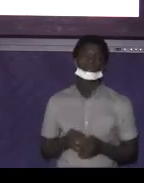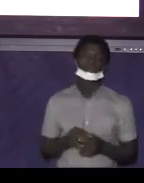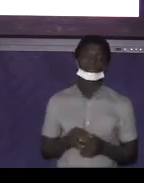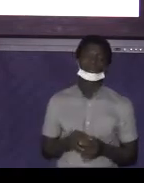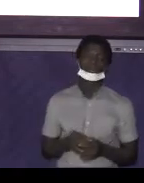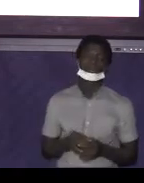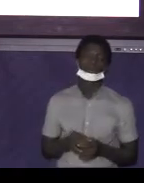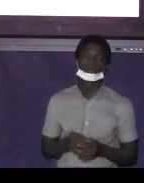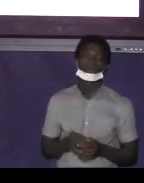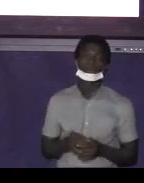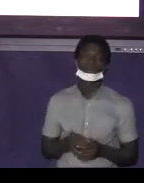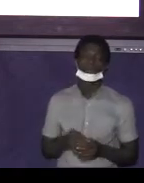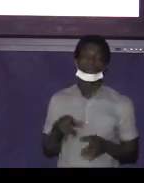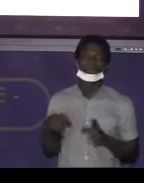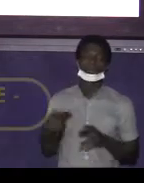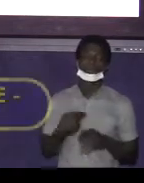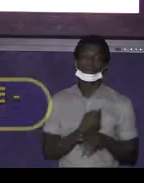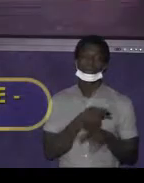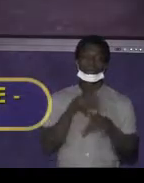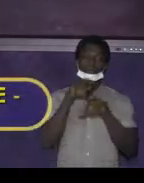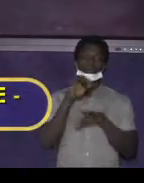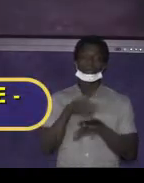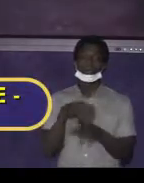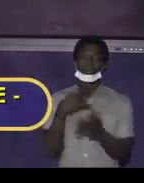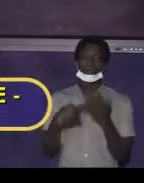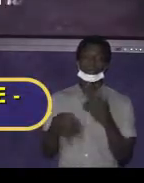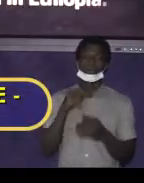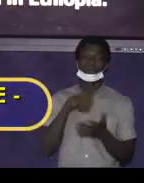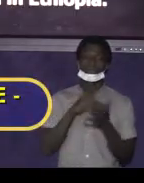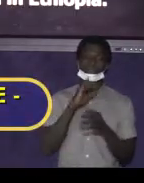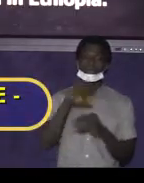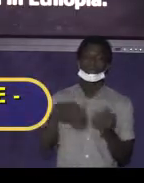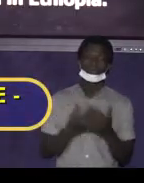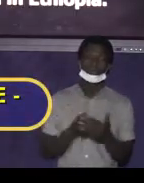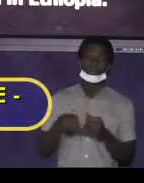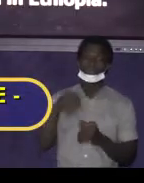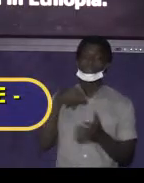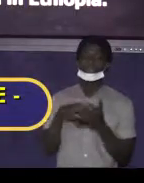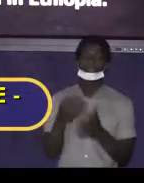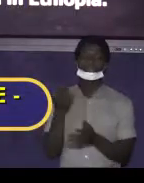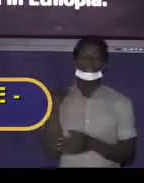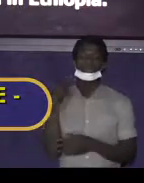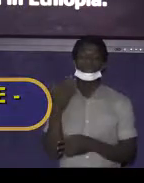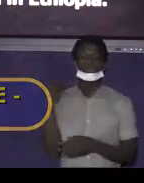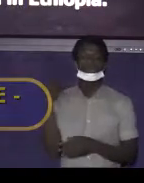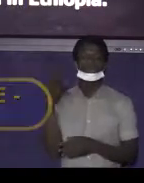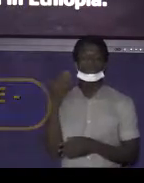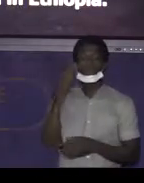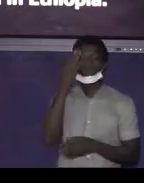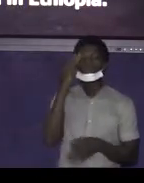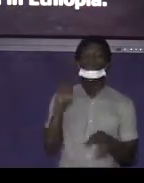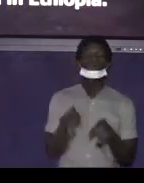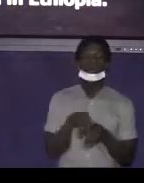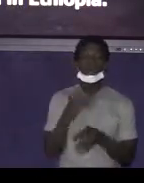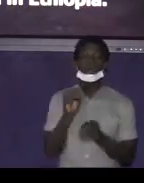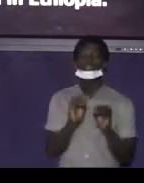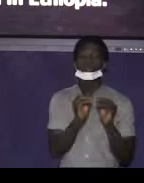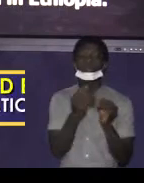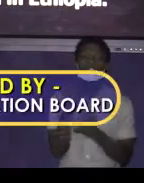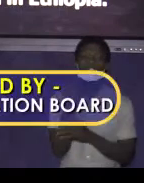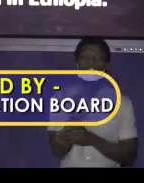with AU, that's African Union. Let's look at what it's all about. This was formerly known as